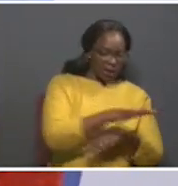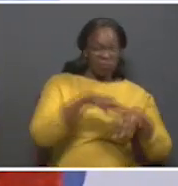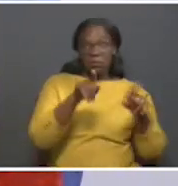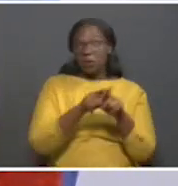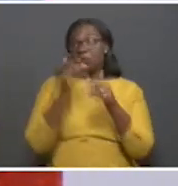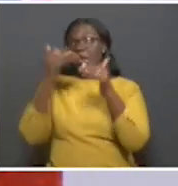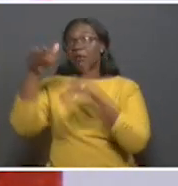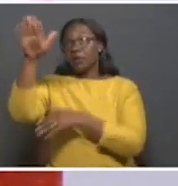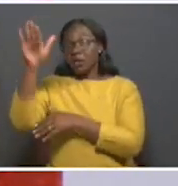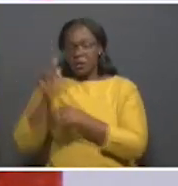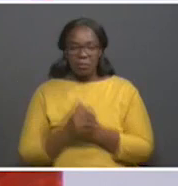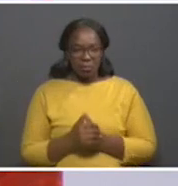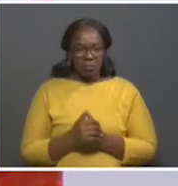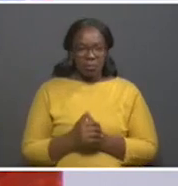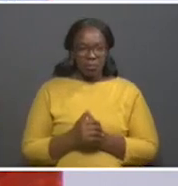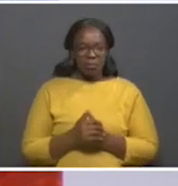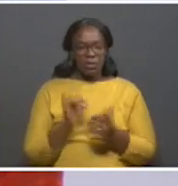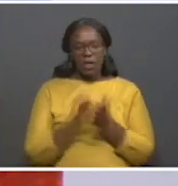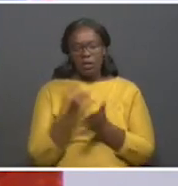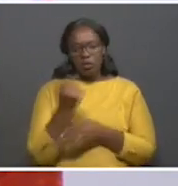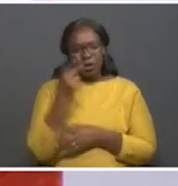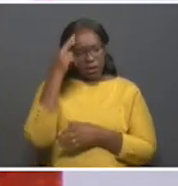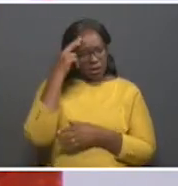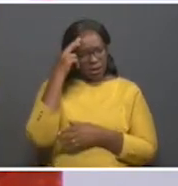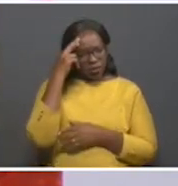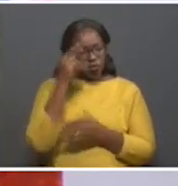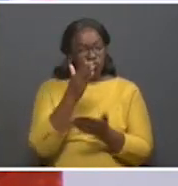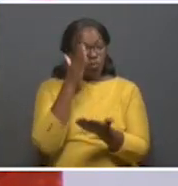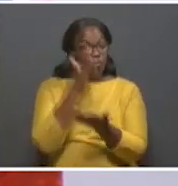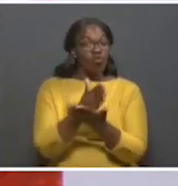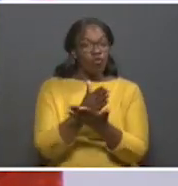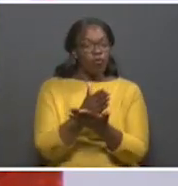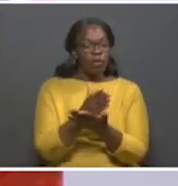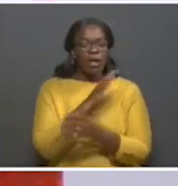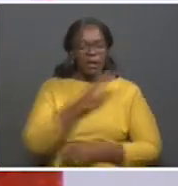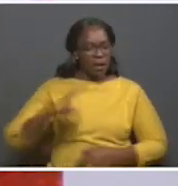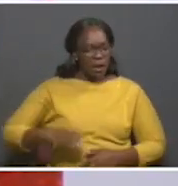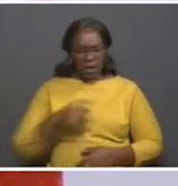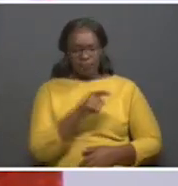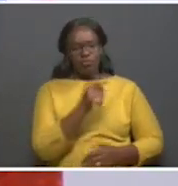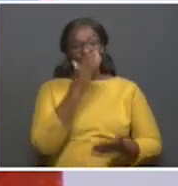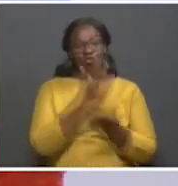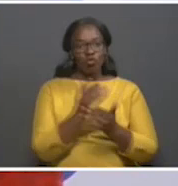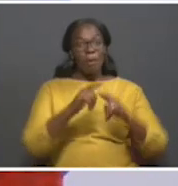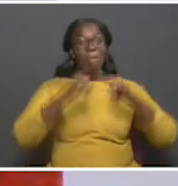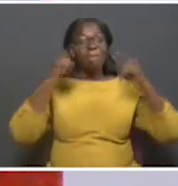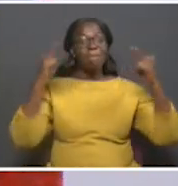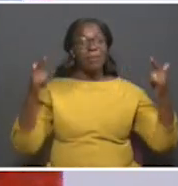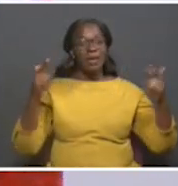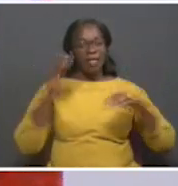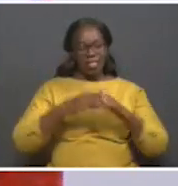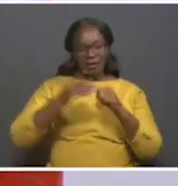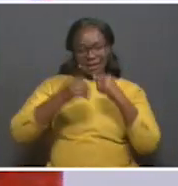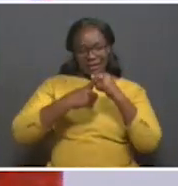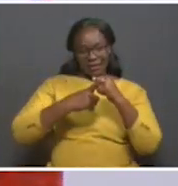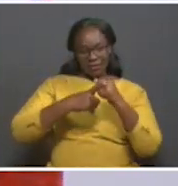things in heaven. Just a rationale to prove that Christ is indeed greater than the six